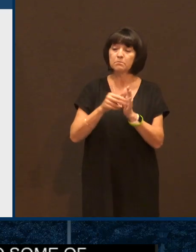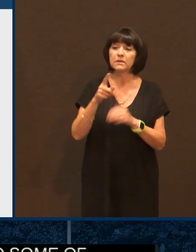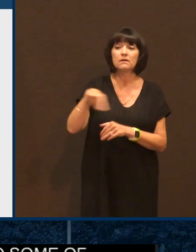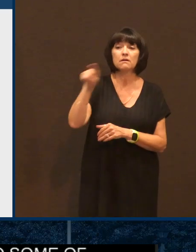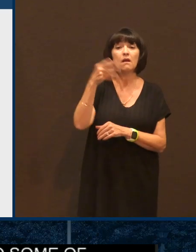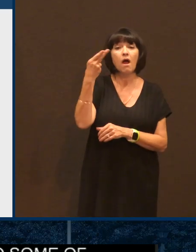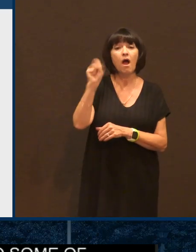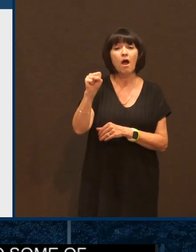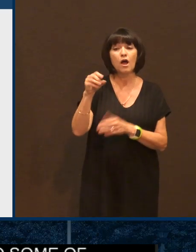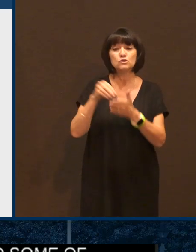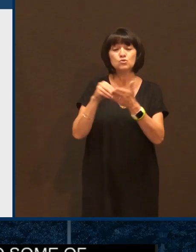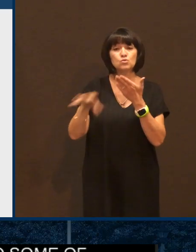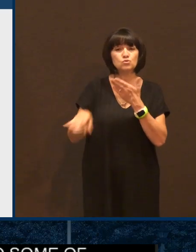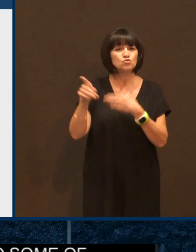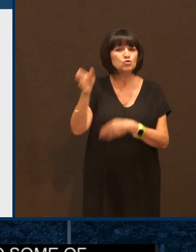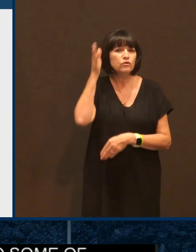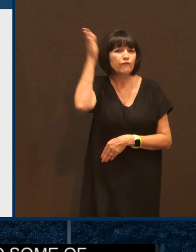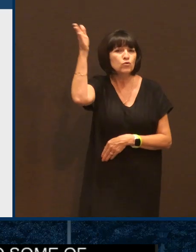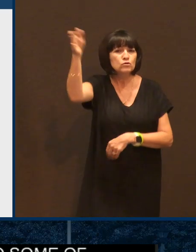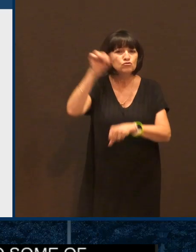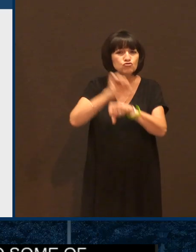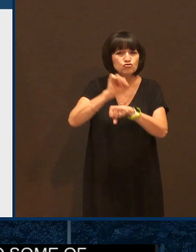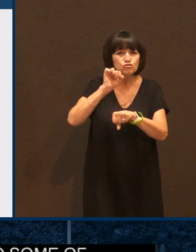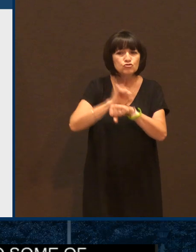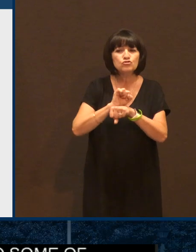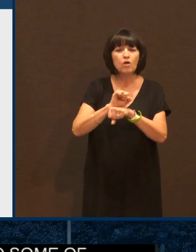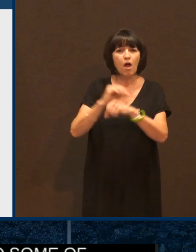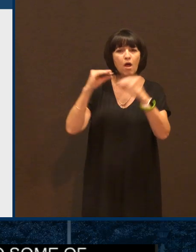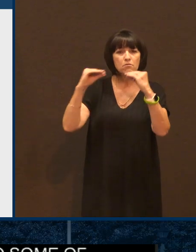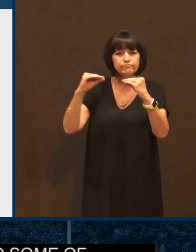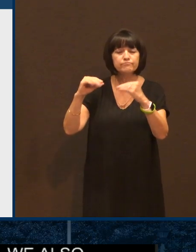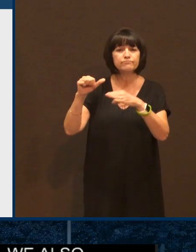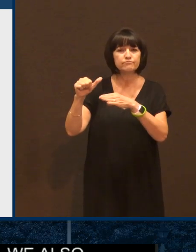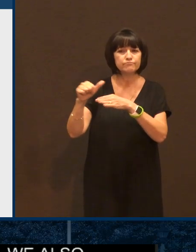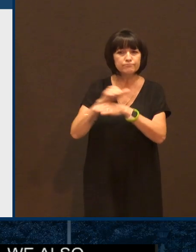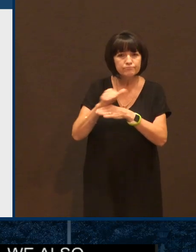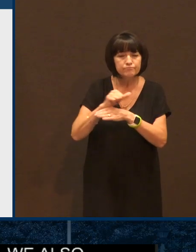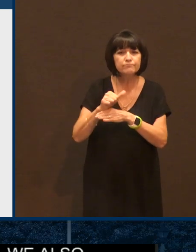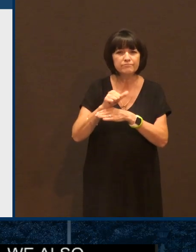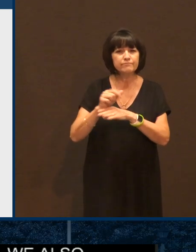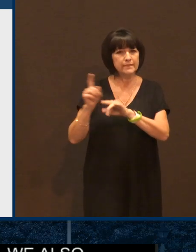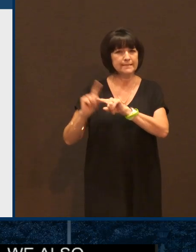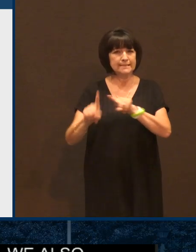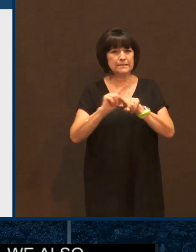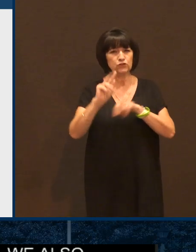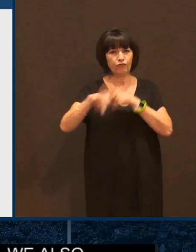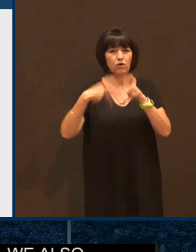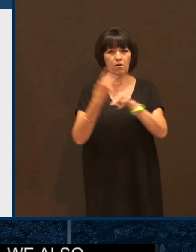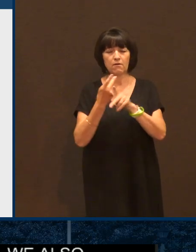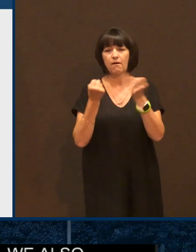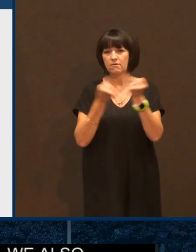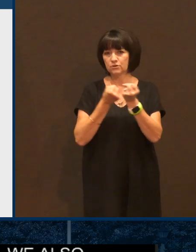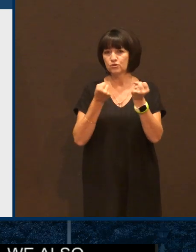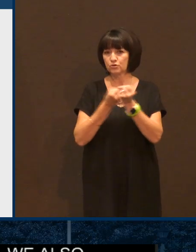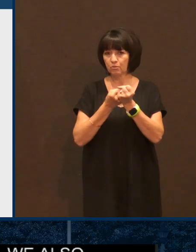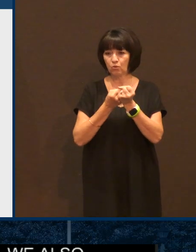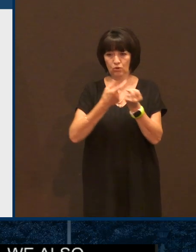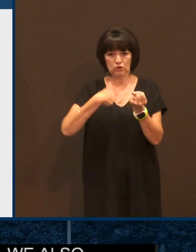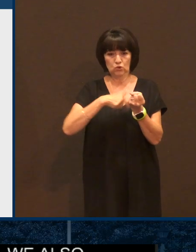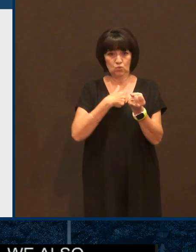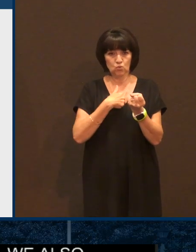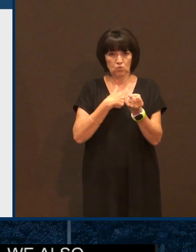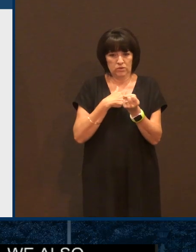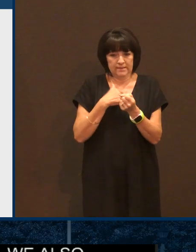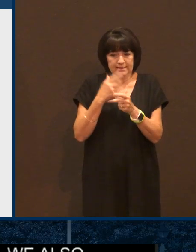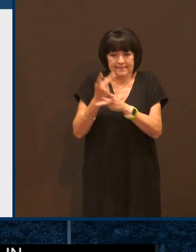have a dual generation center that's operating here in Wilmington. So various supports and initiatives we're also taking care of with that